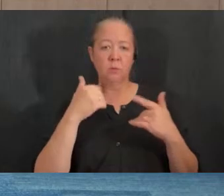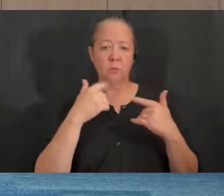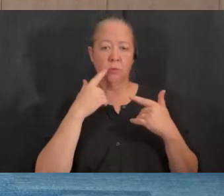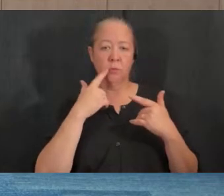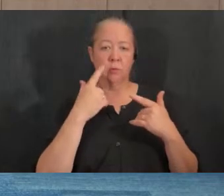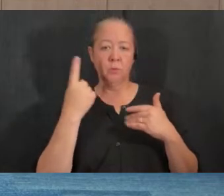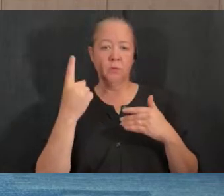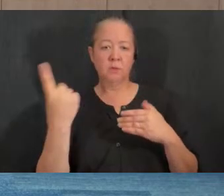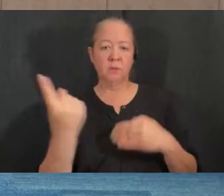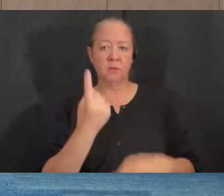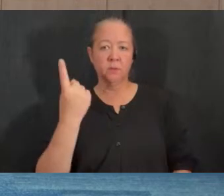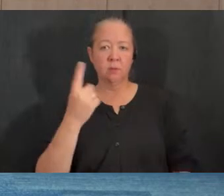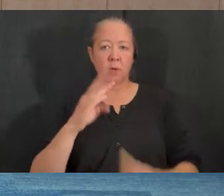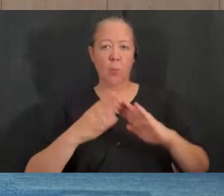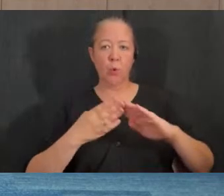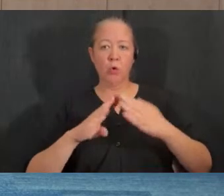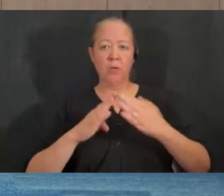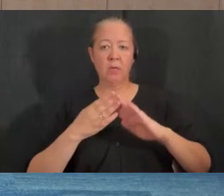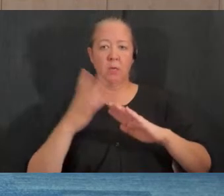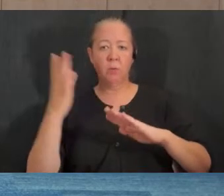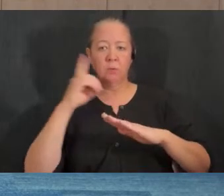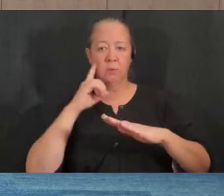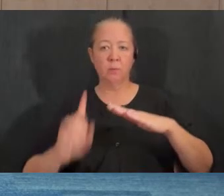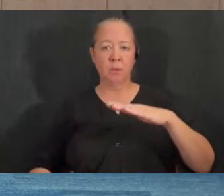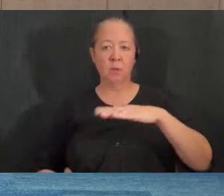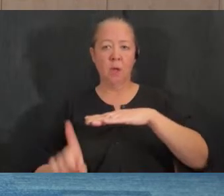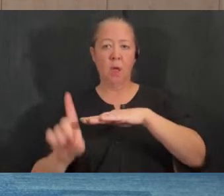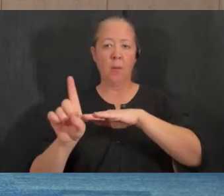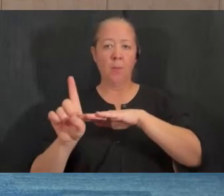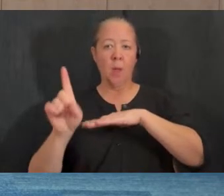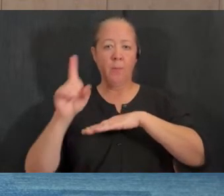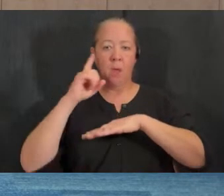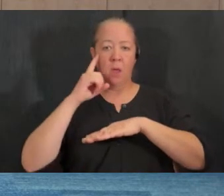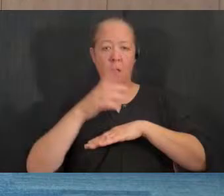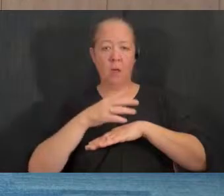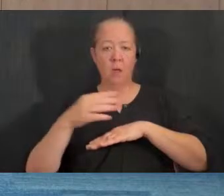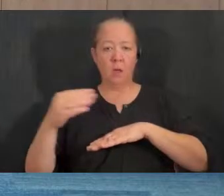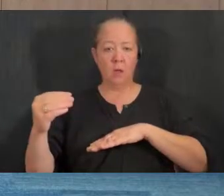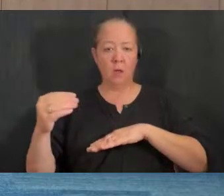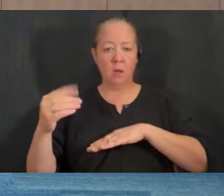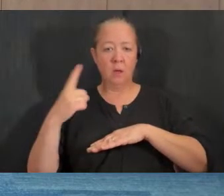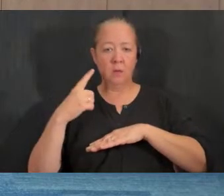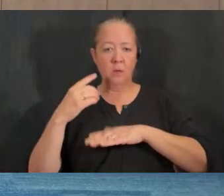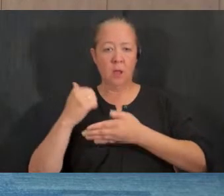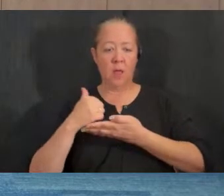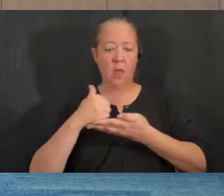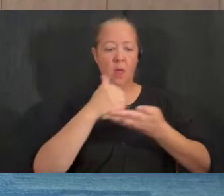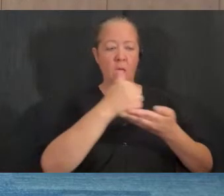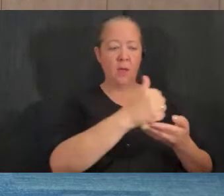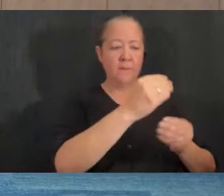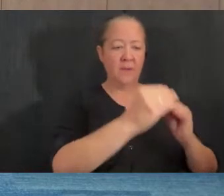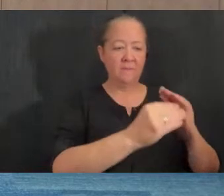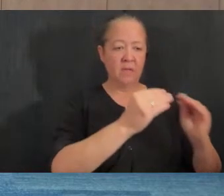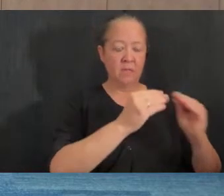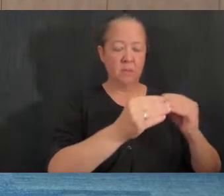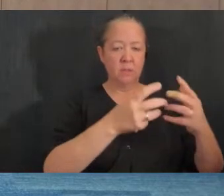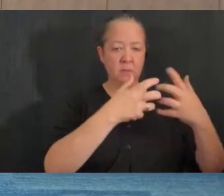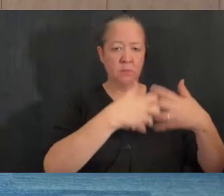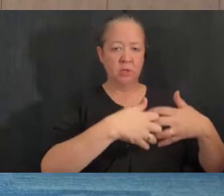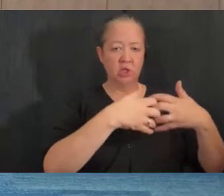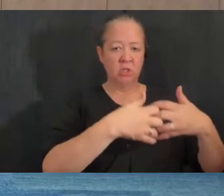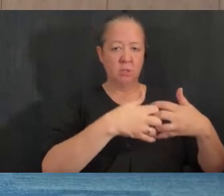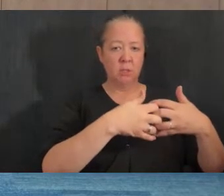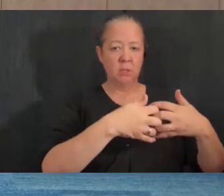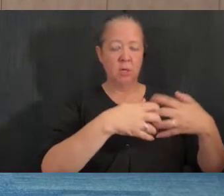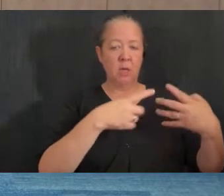And listening to her, I think this would be a great community event that could take place in this space once a month, once